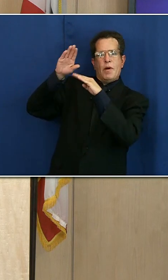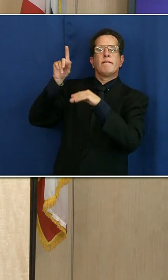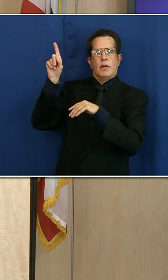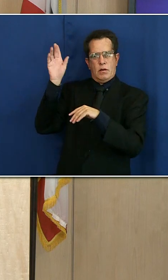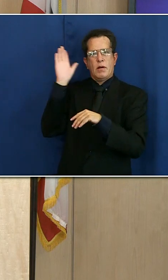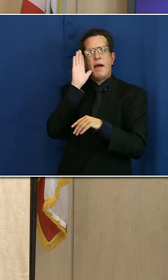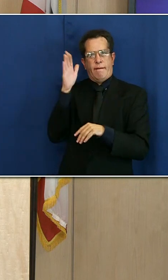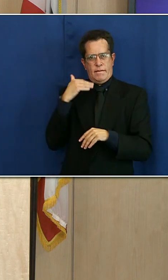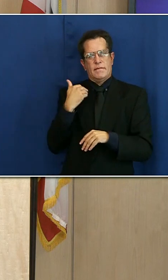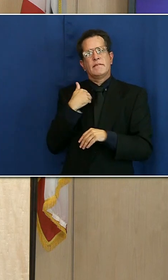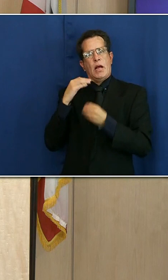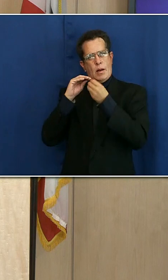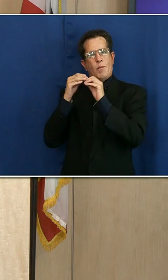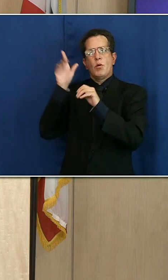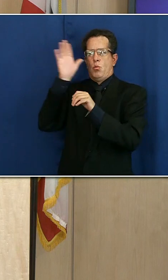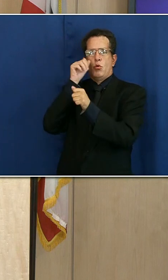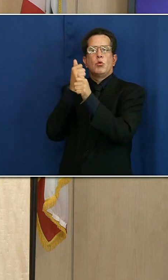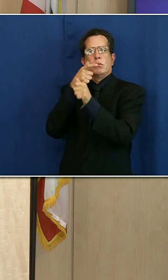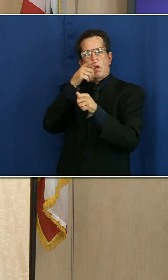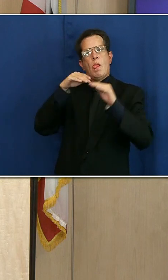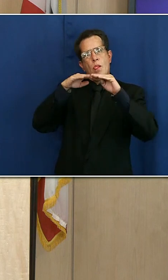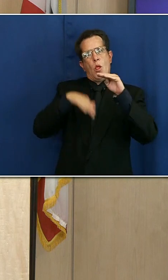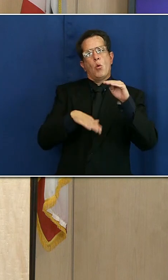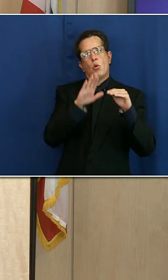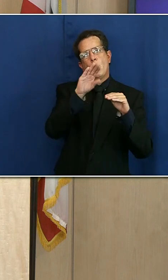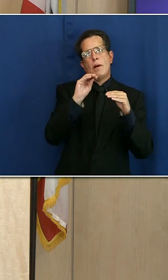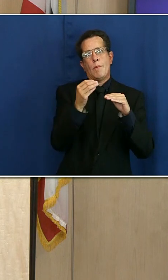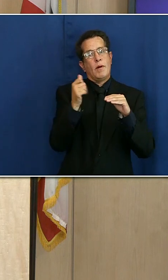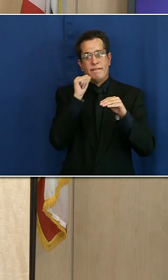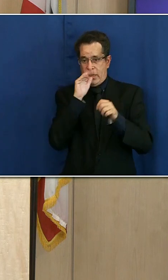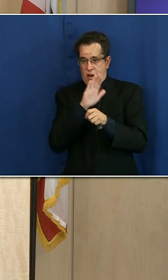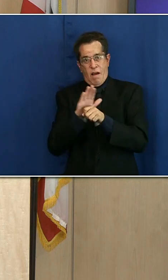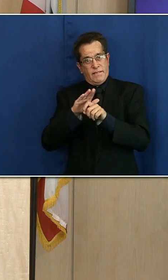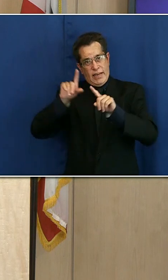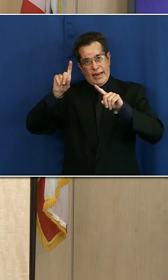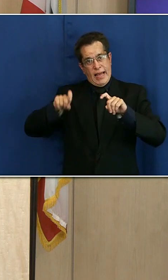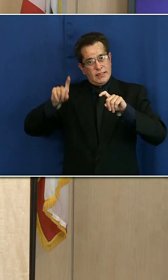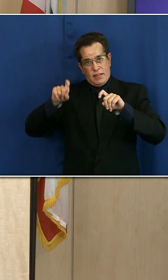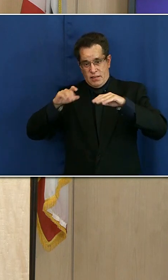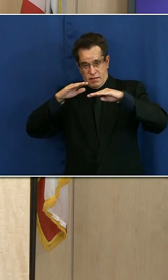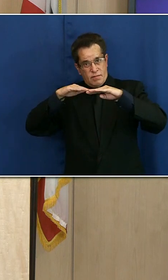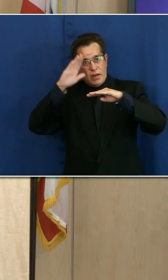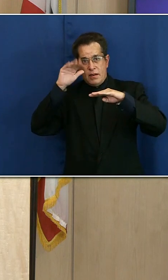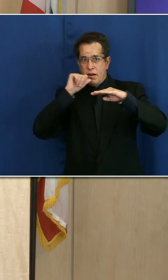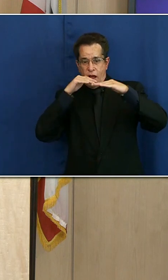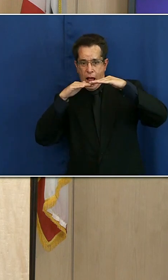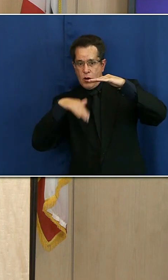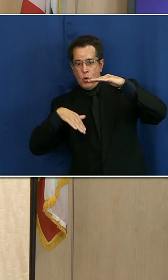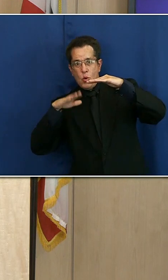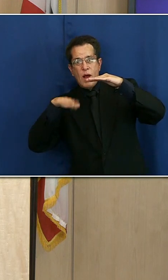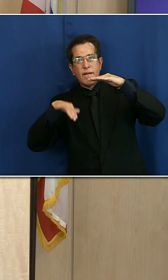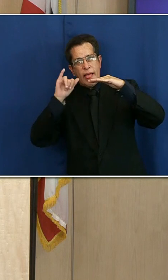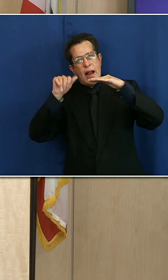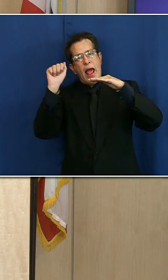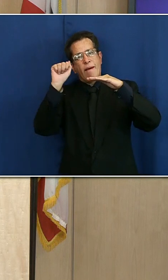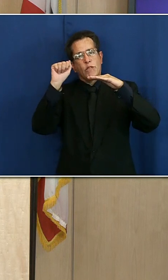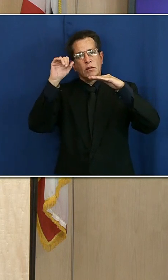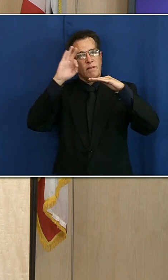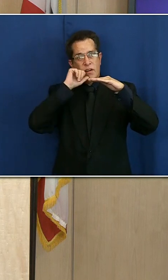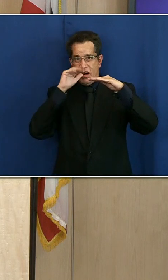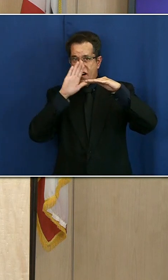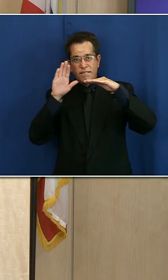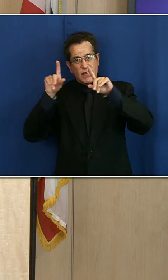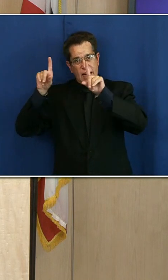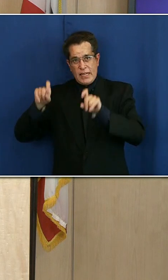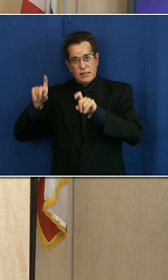use that helps to lower your case rate. If you were not testing to the state average, that